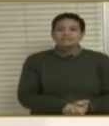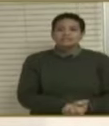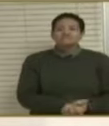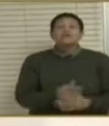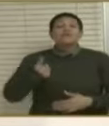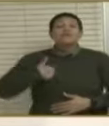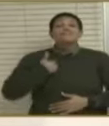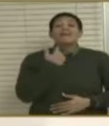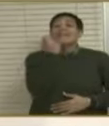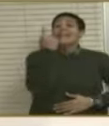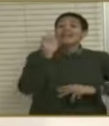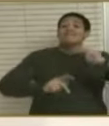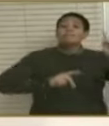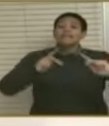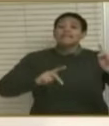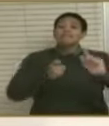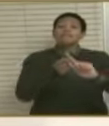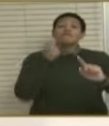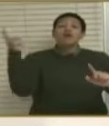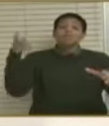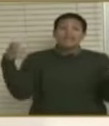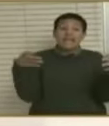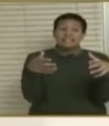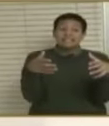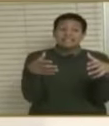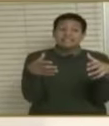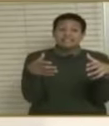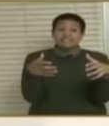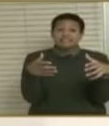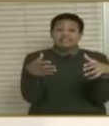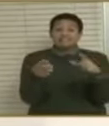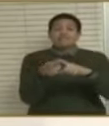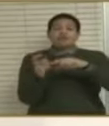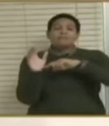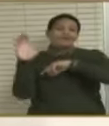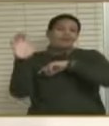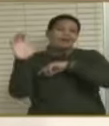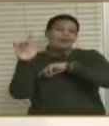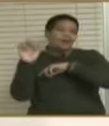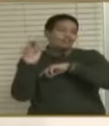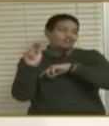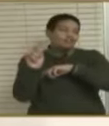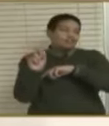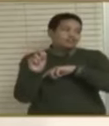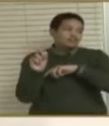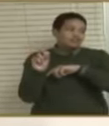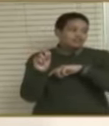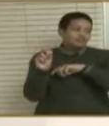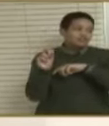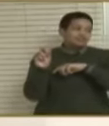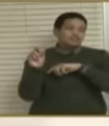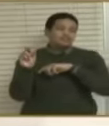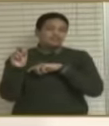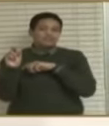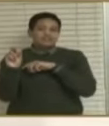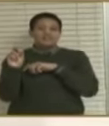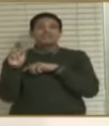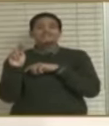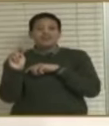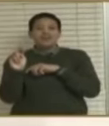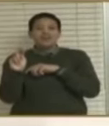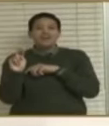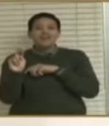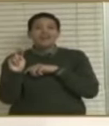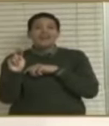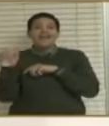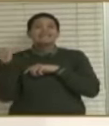11 persons from the entity out of Clarendon, and 10 of their